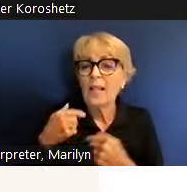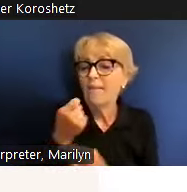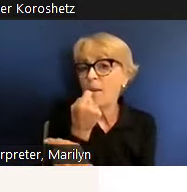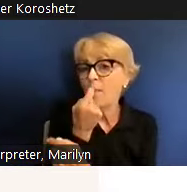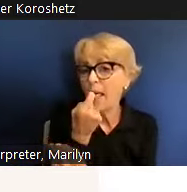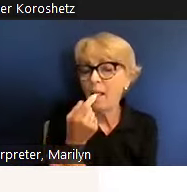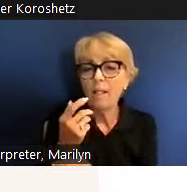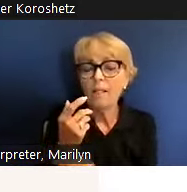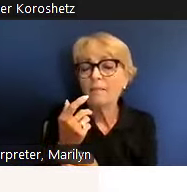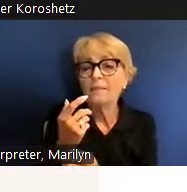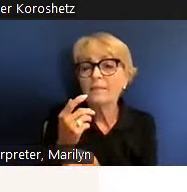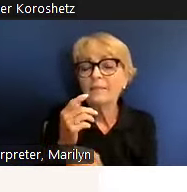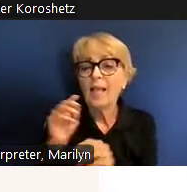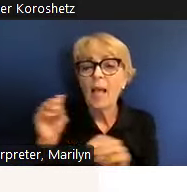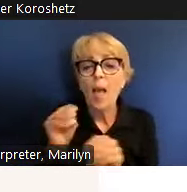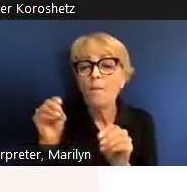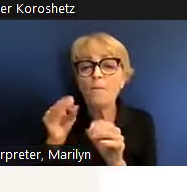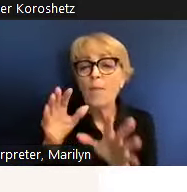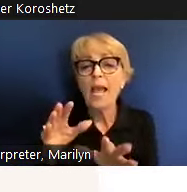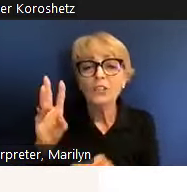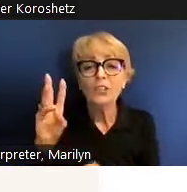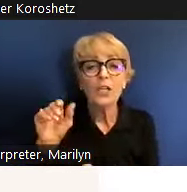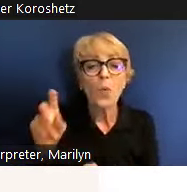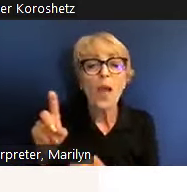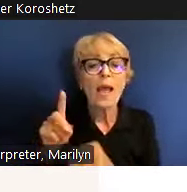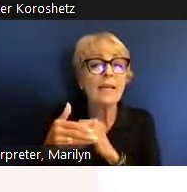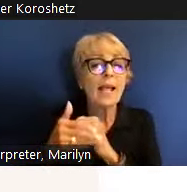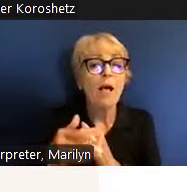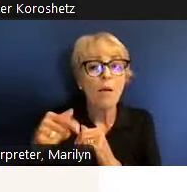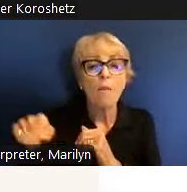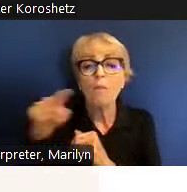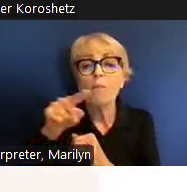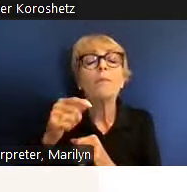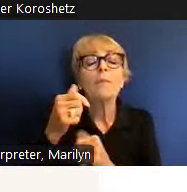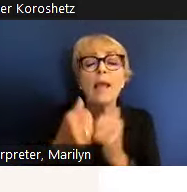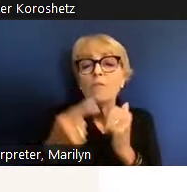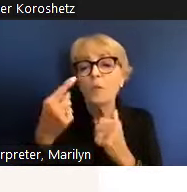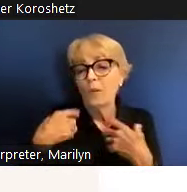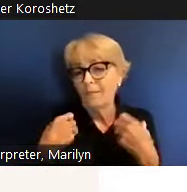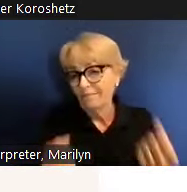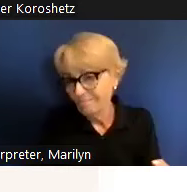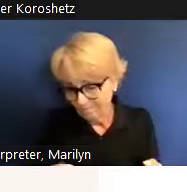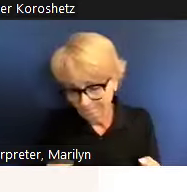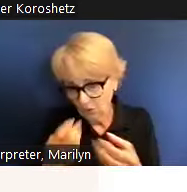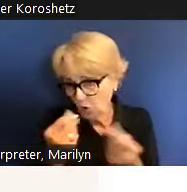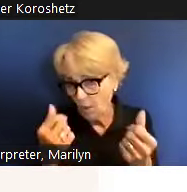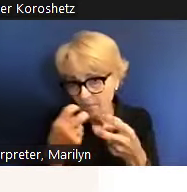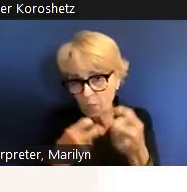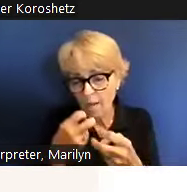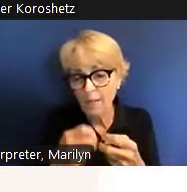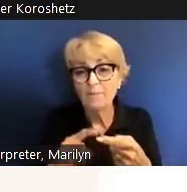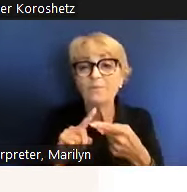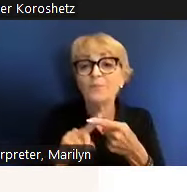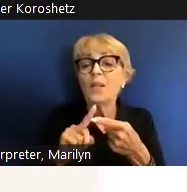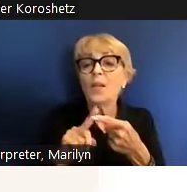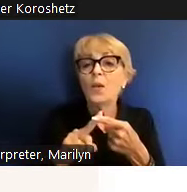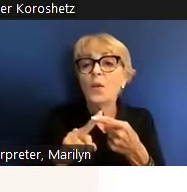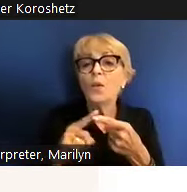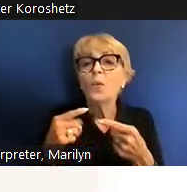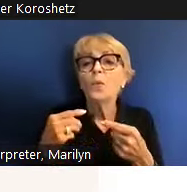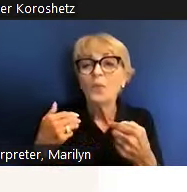magic wand that is going to make everyone better and solve this problem. One, because we